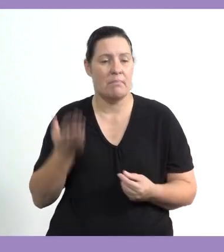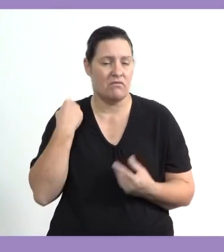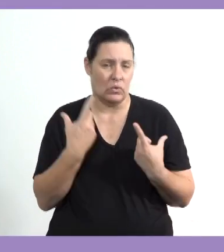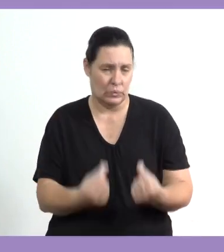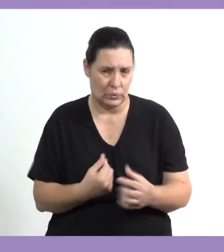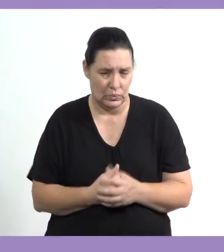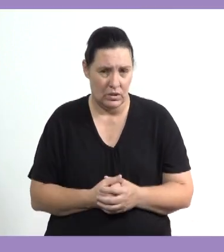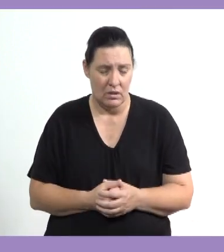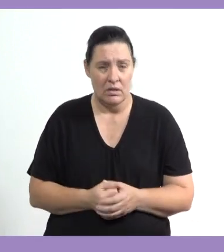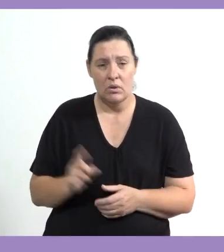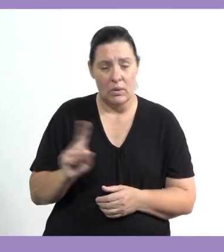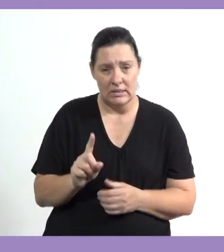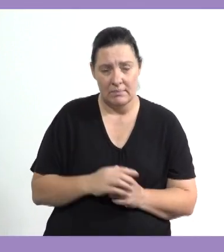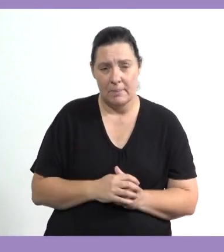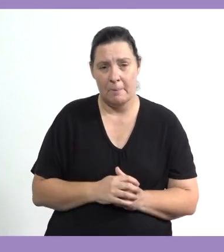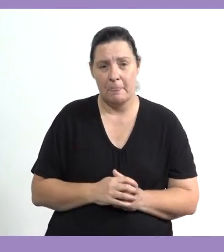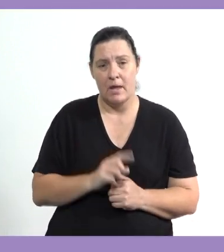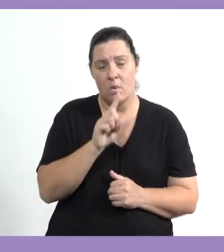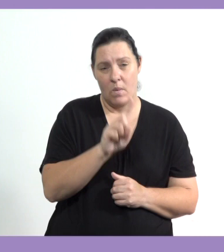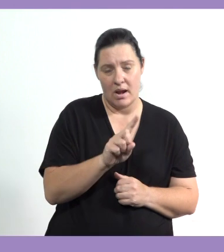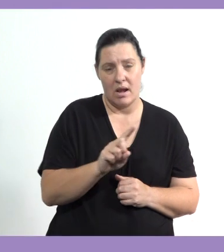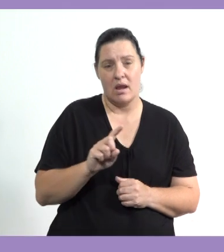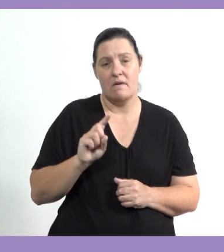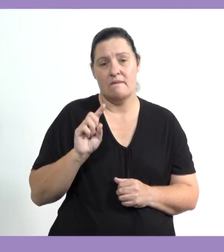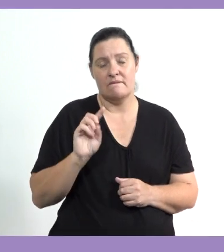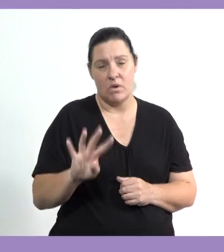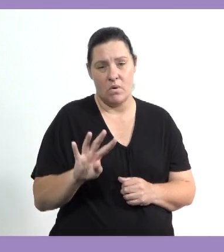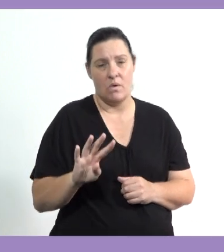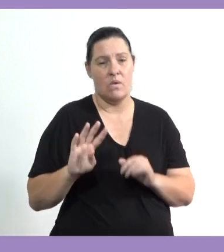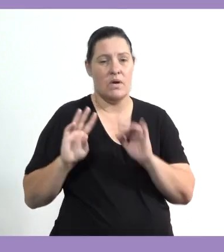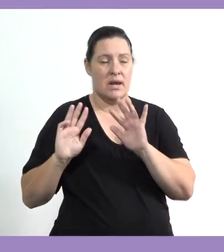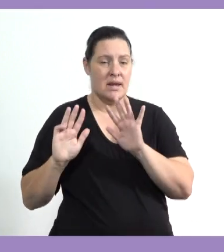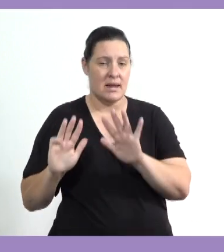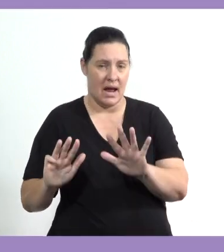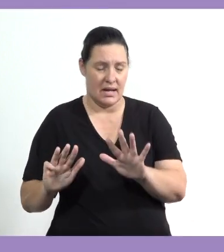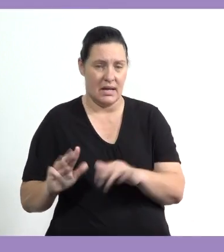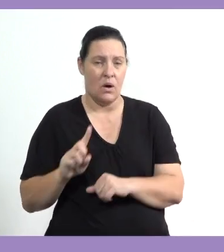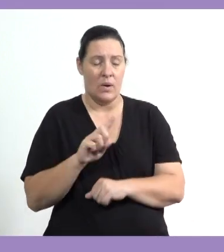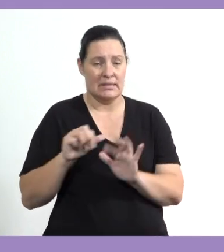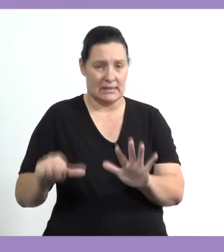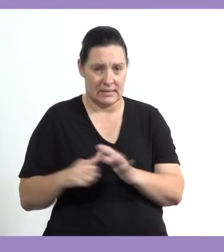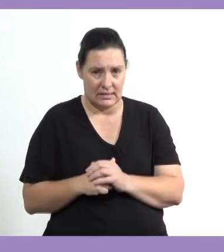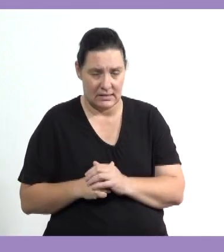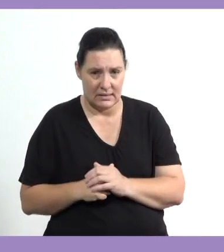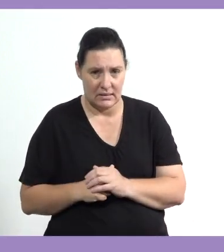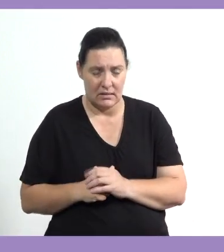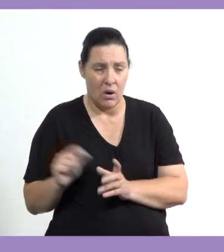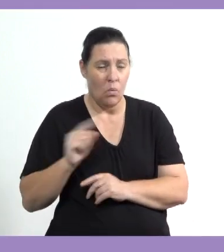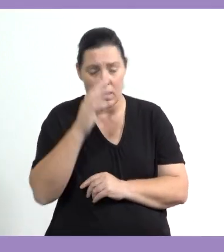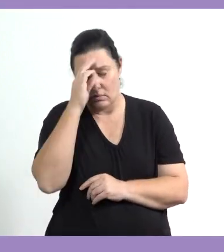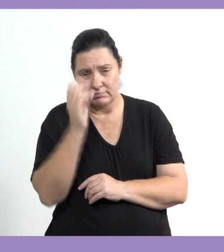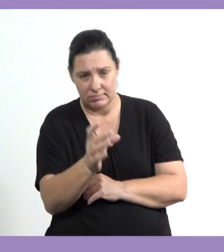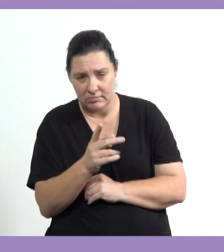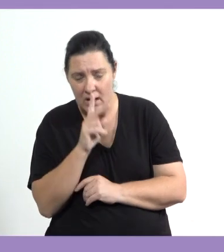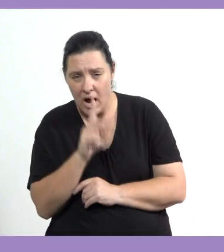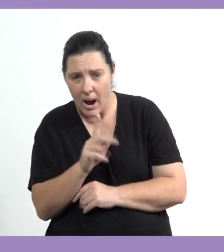done before, and that is 1, 4, 9, and 16. So what do you